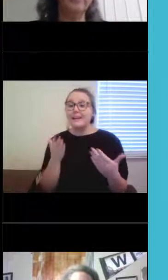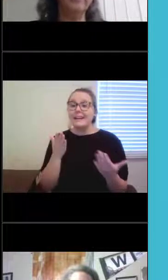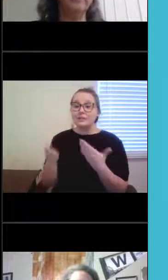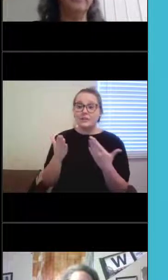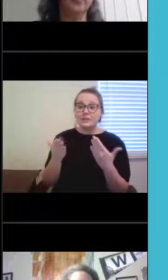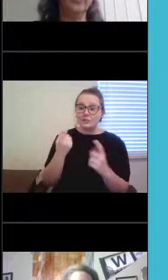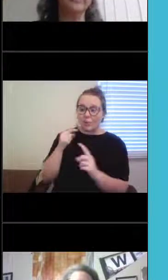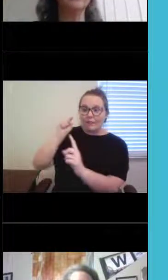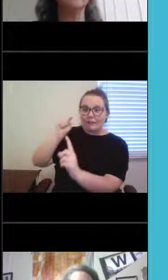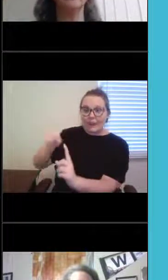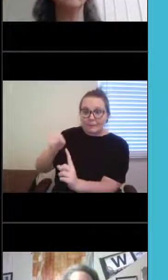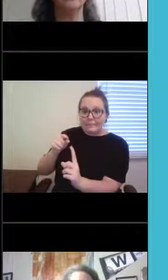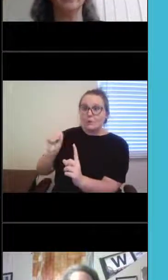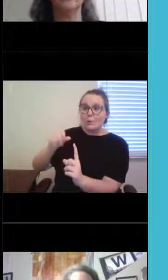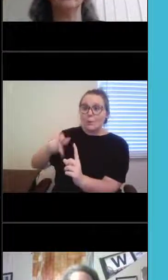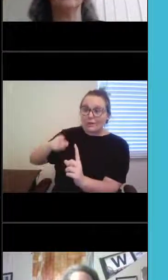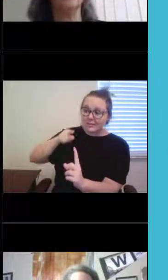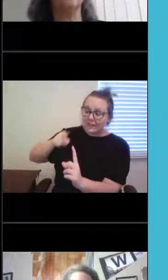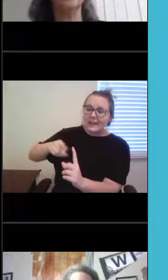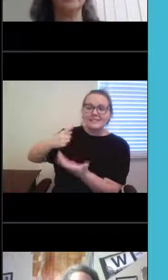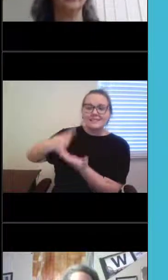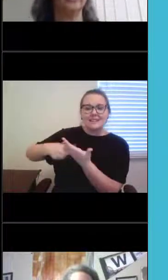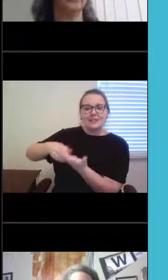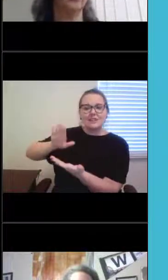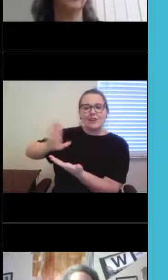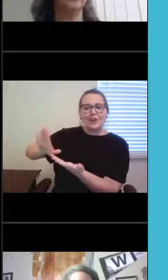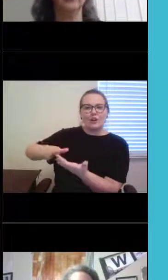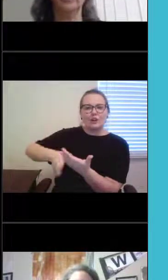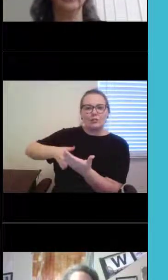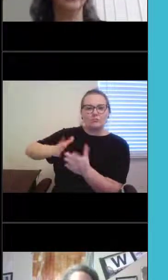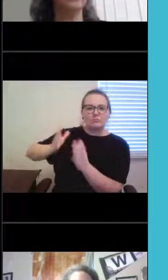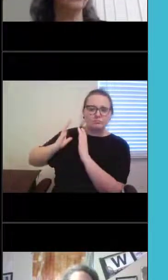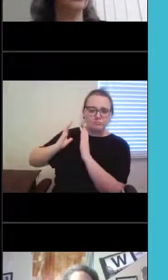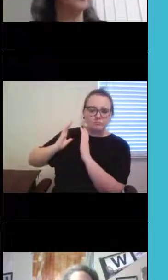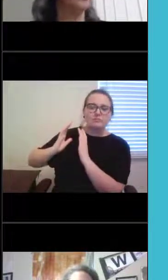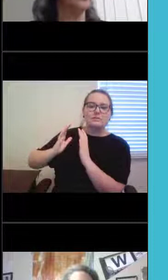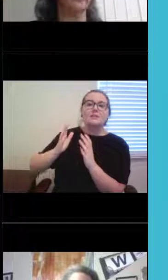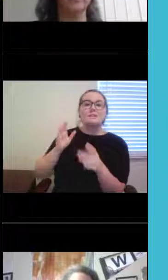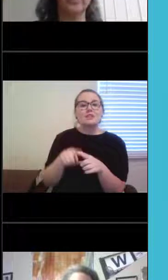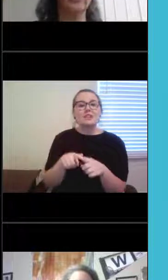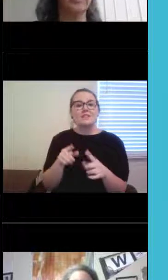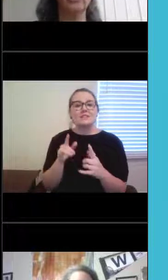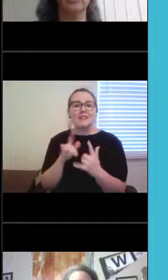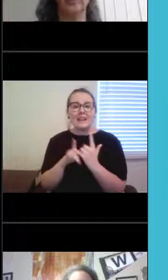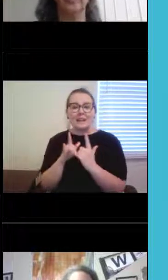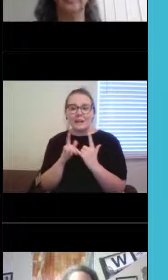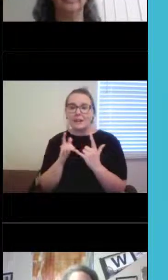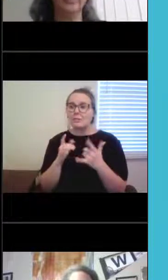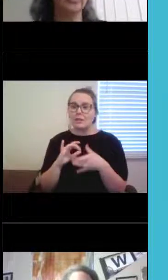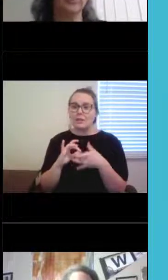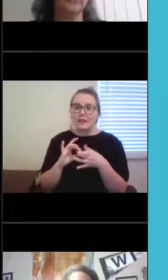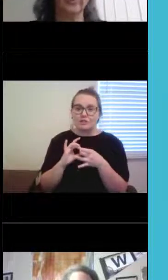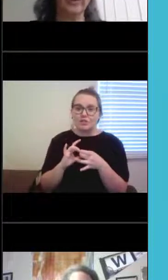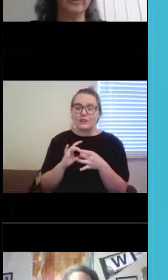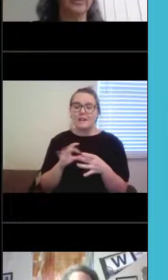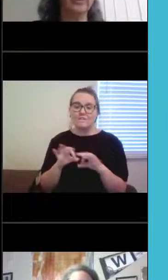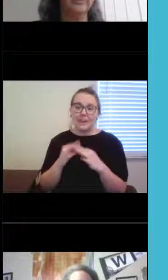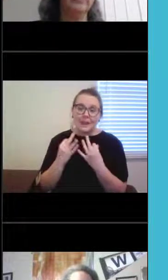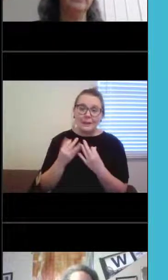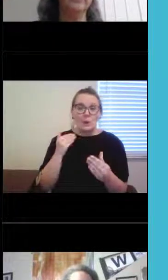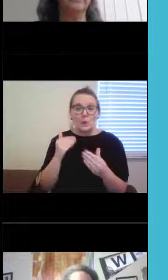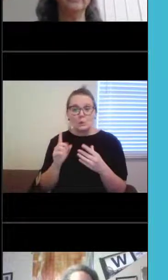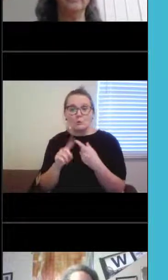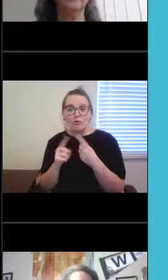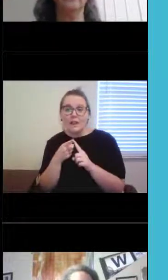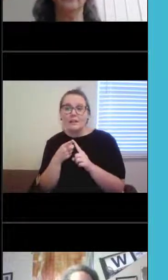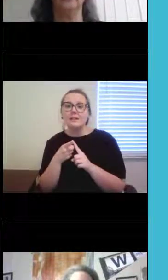help them and where they can discuss the impact on them, especially if it's an intimate relationship or family relationship, even a close friend,